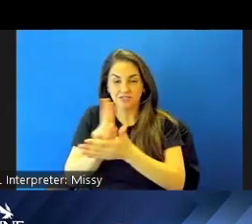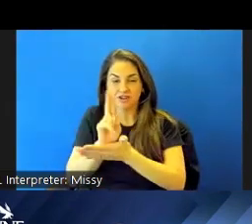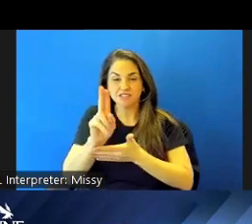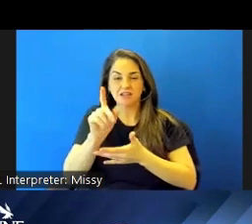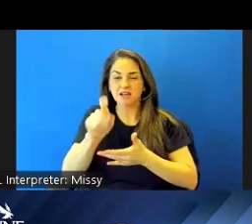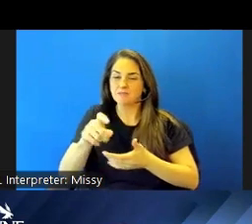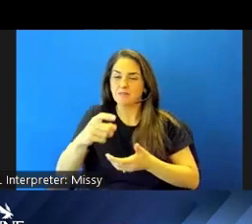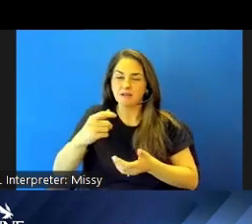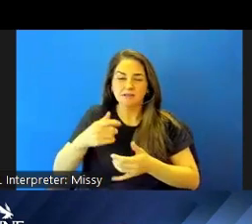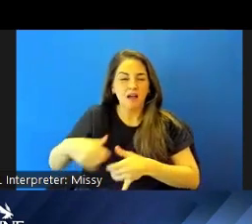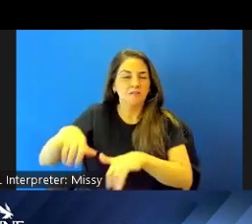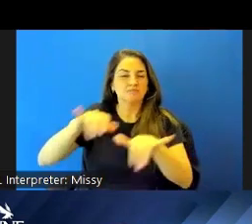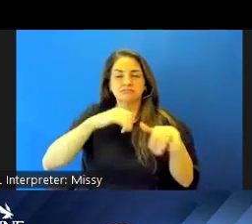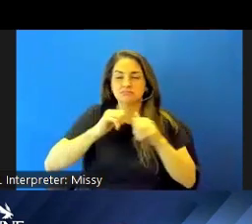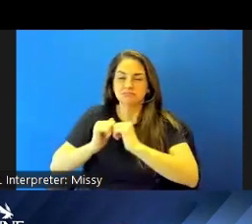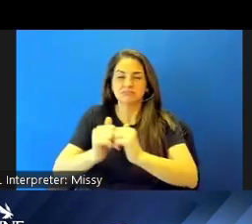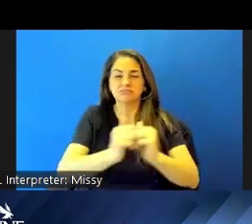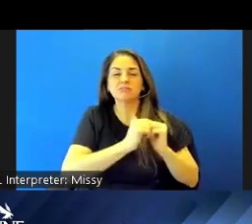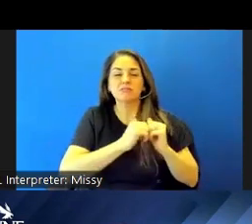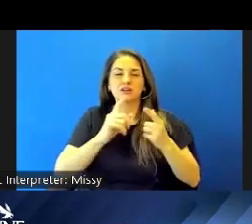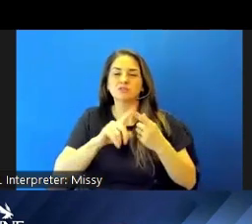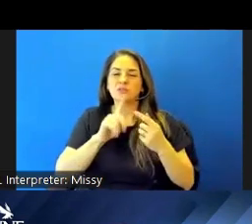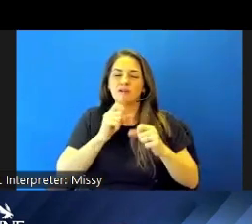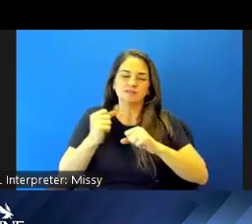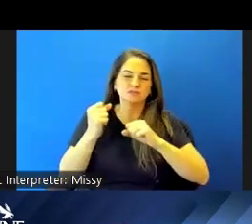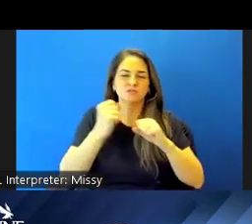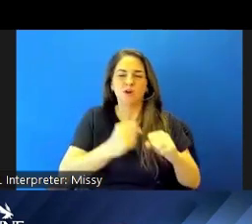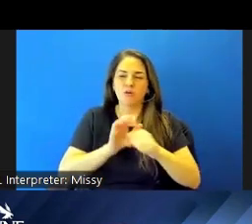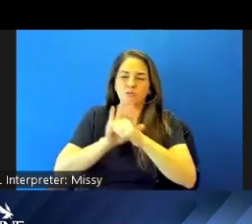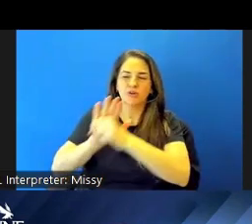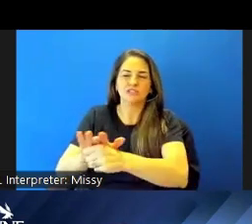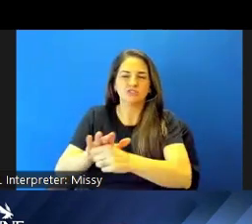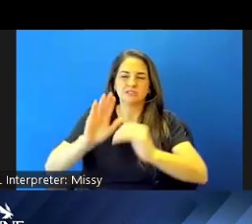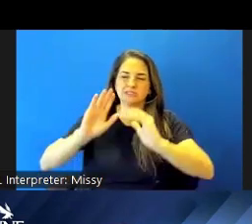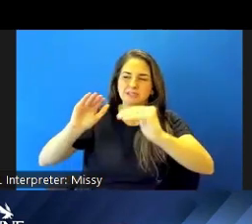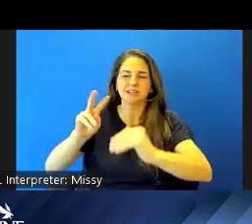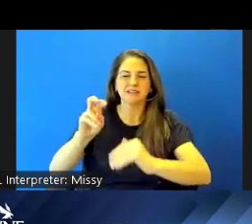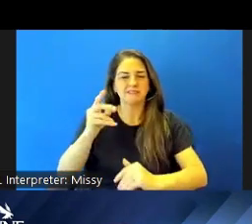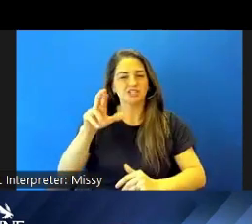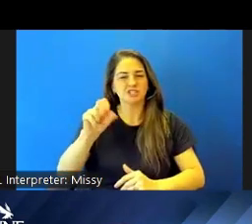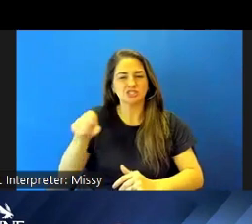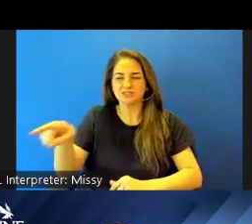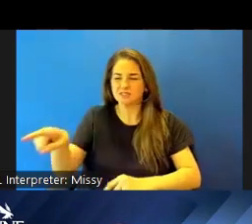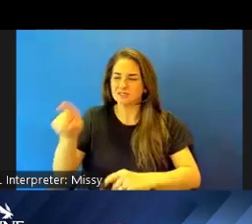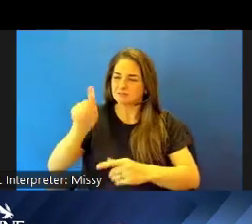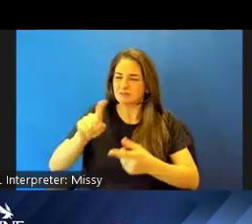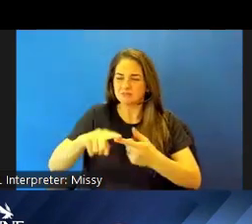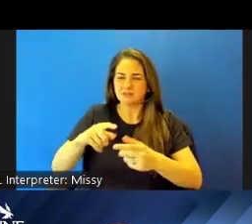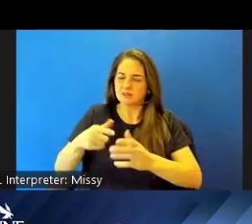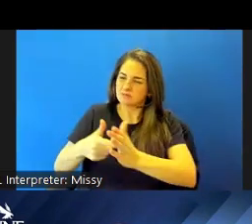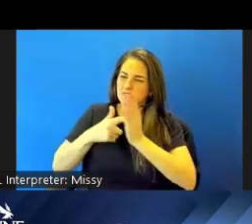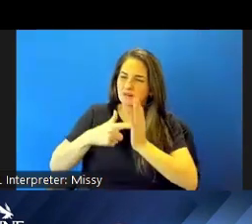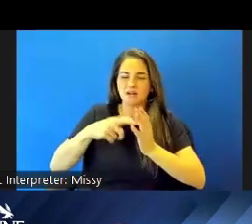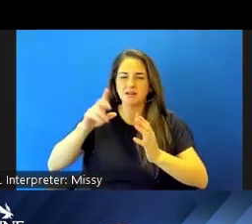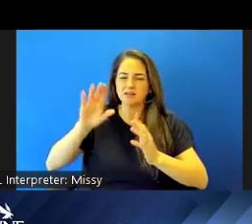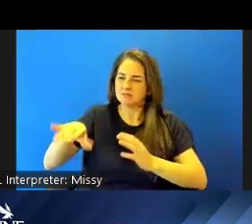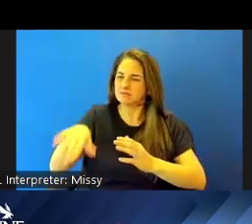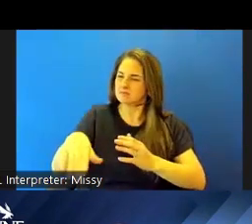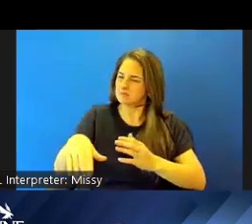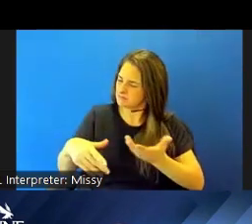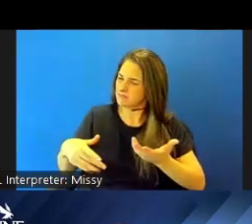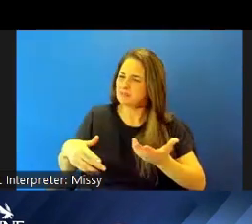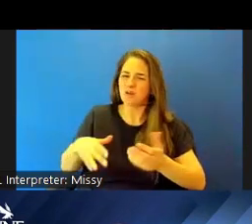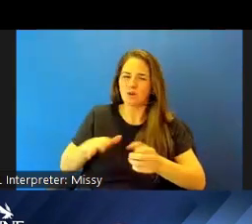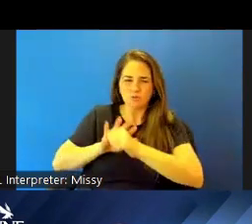together to apply more collective pressure and expectations on the vendors themselves to demonstrate and prove their level